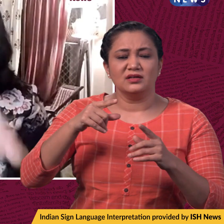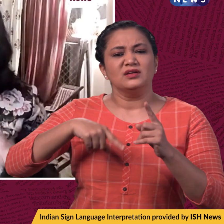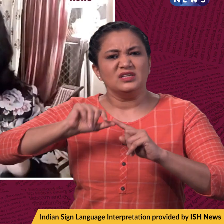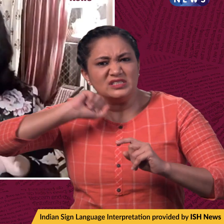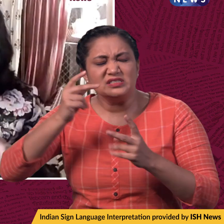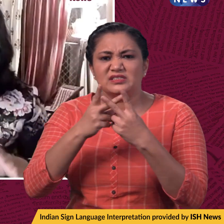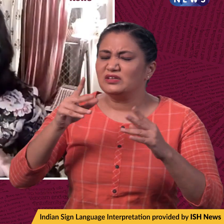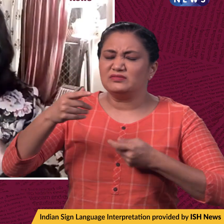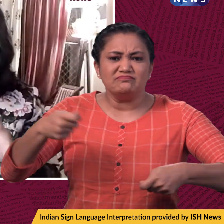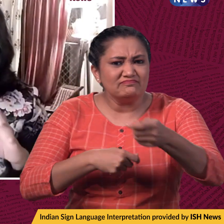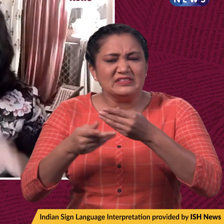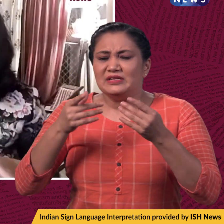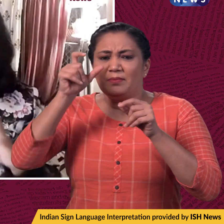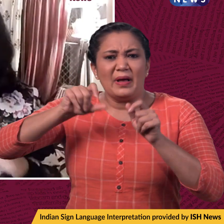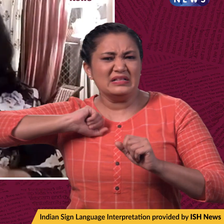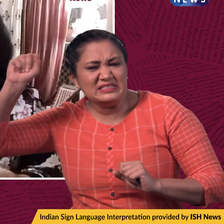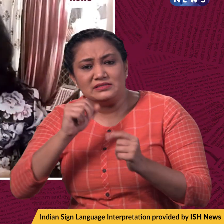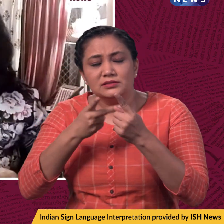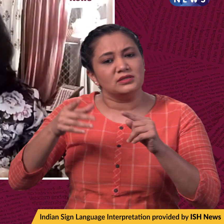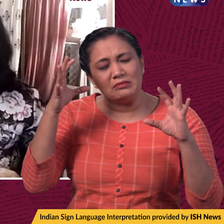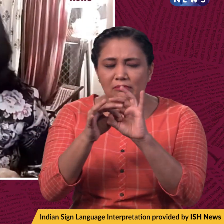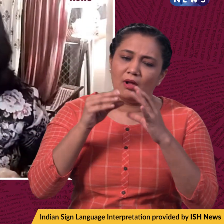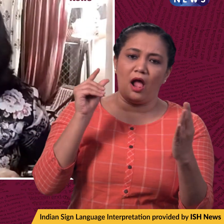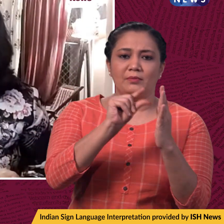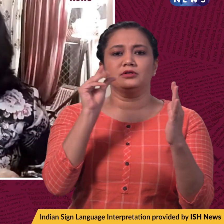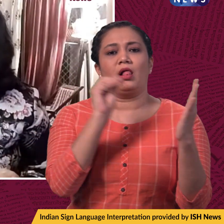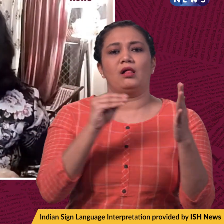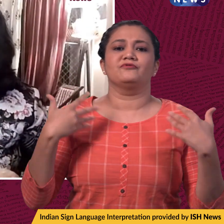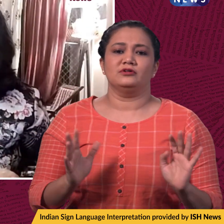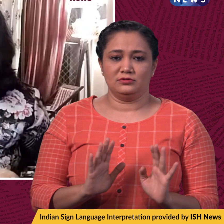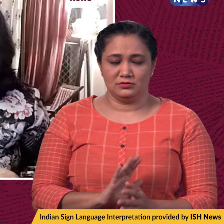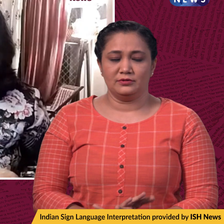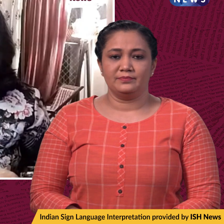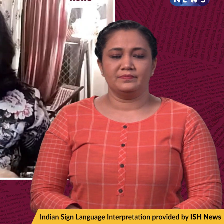amid that spate of protests, which has now been revoked.